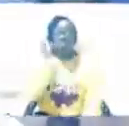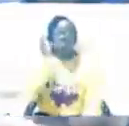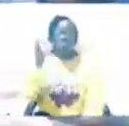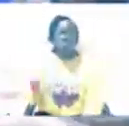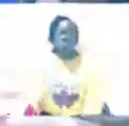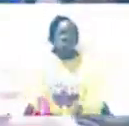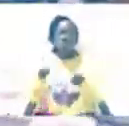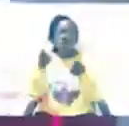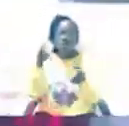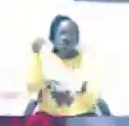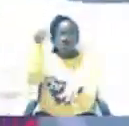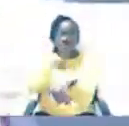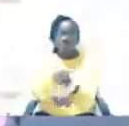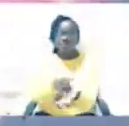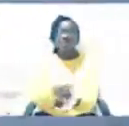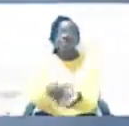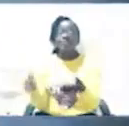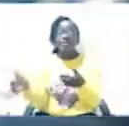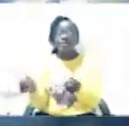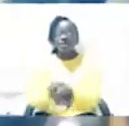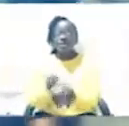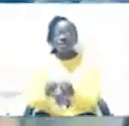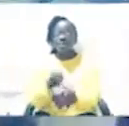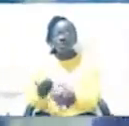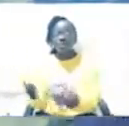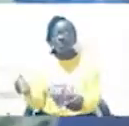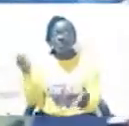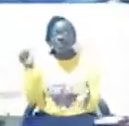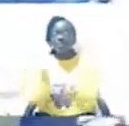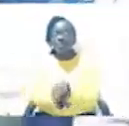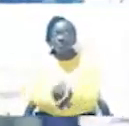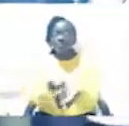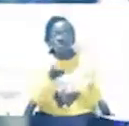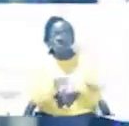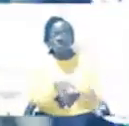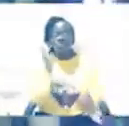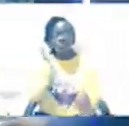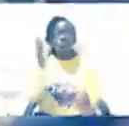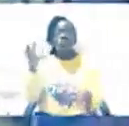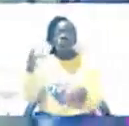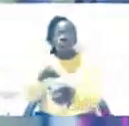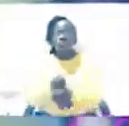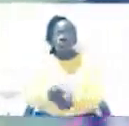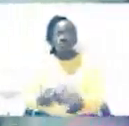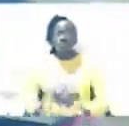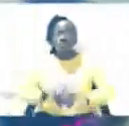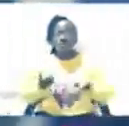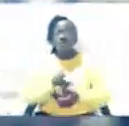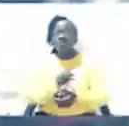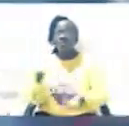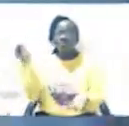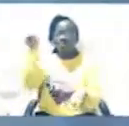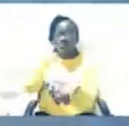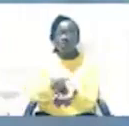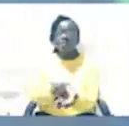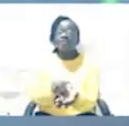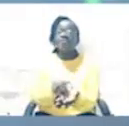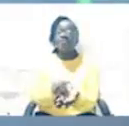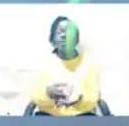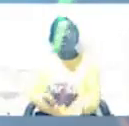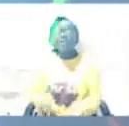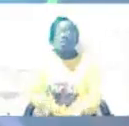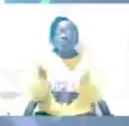Everything that has decomposed will receive life and it will rise again. I feel like preaching tonight.